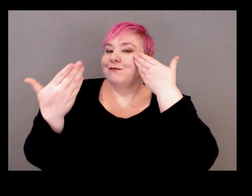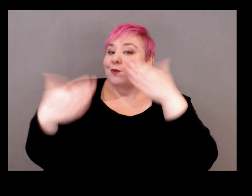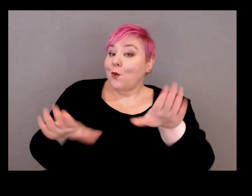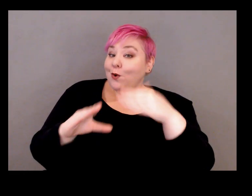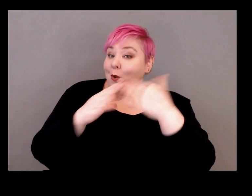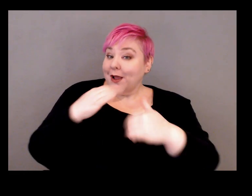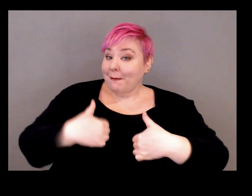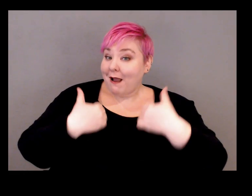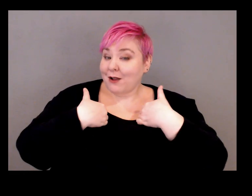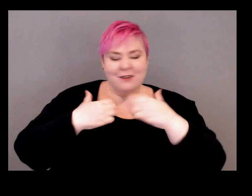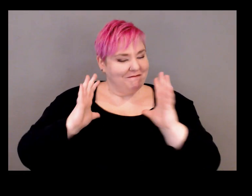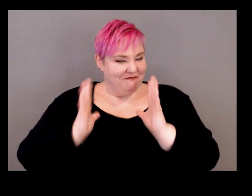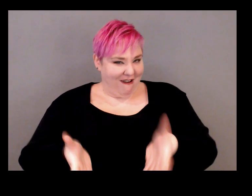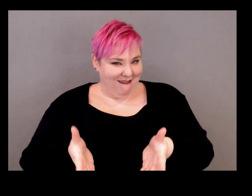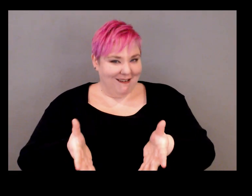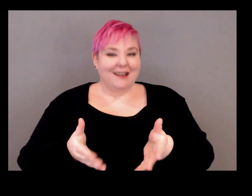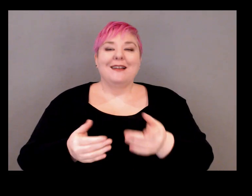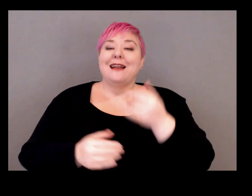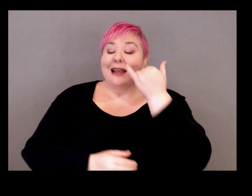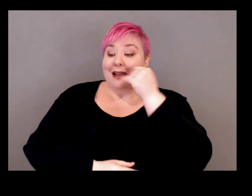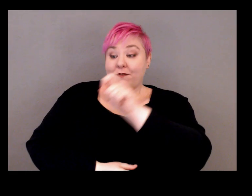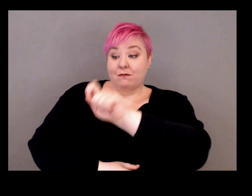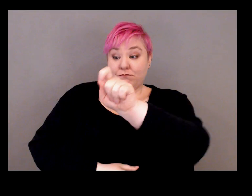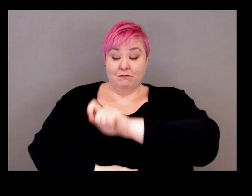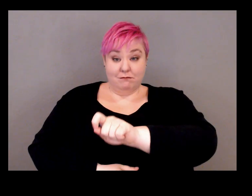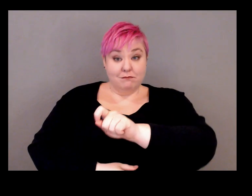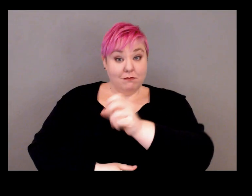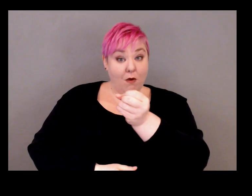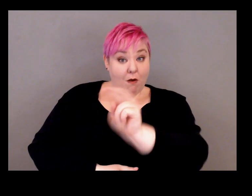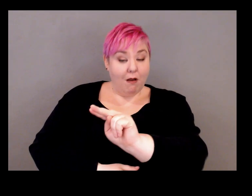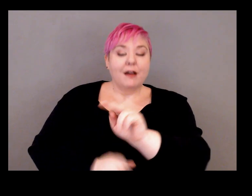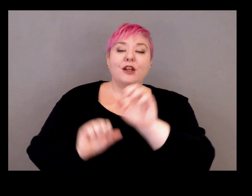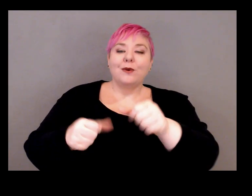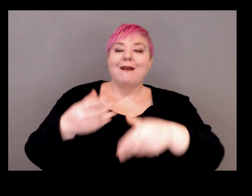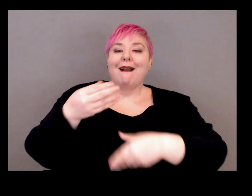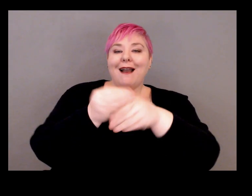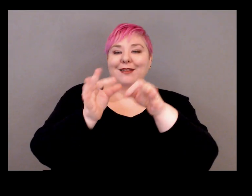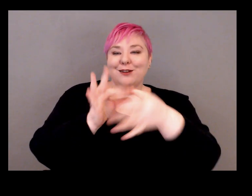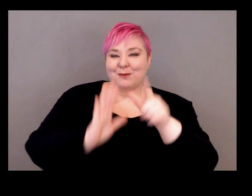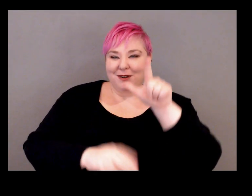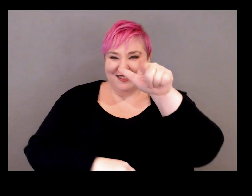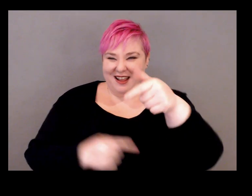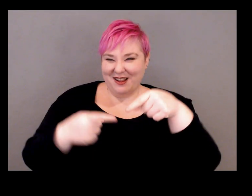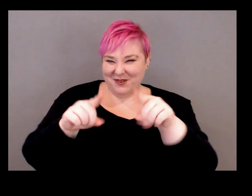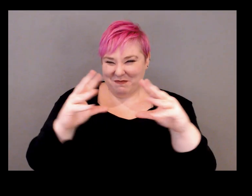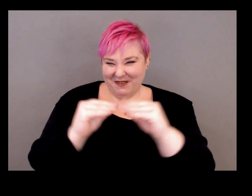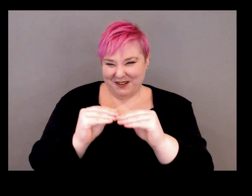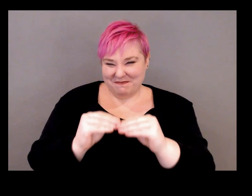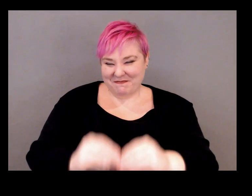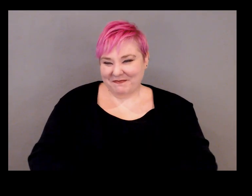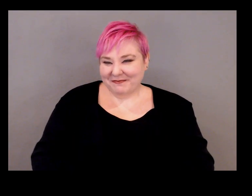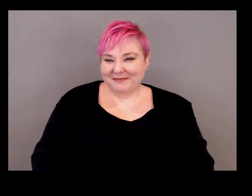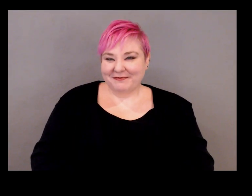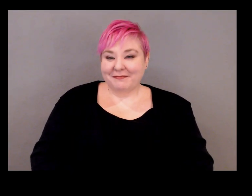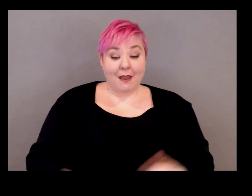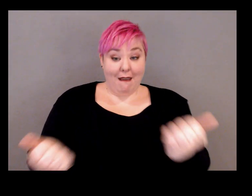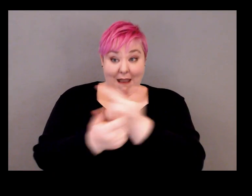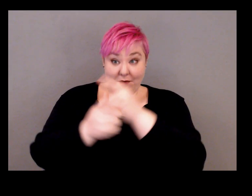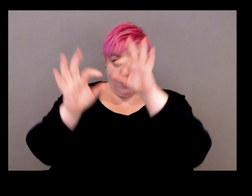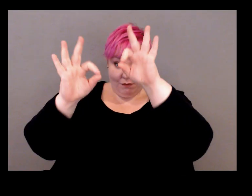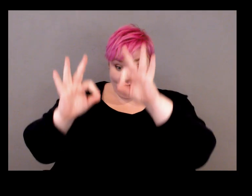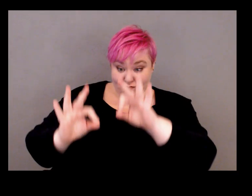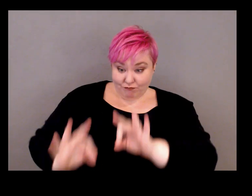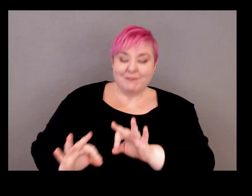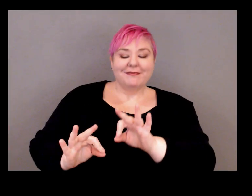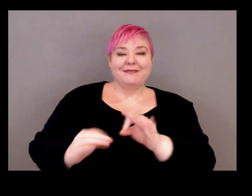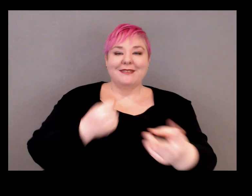yet, that's okay. As long as these options are enabled, you can add the interpreters at a later date during the meeting. When everything